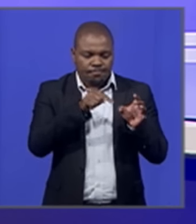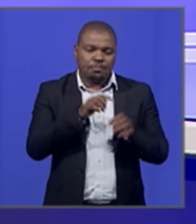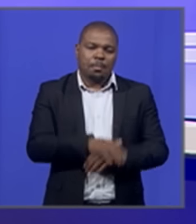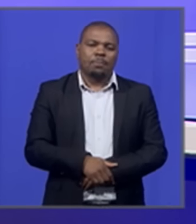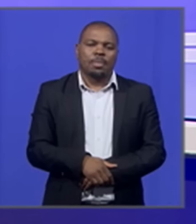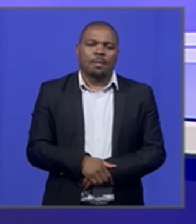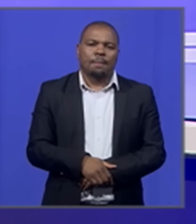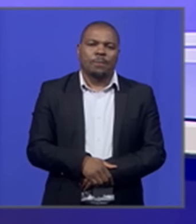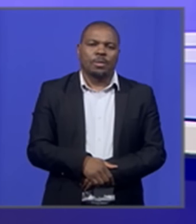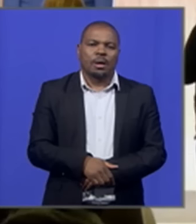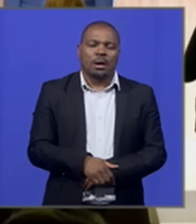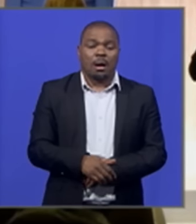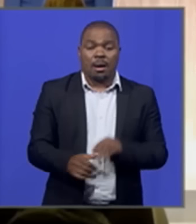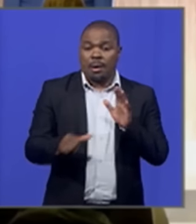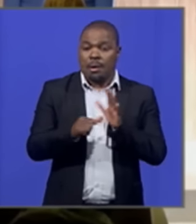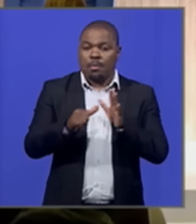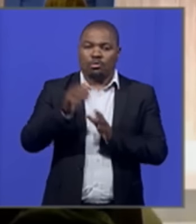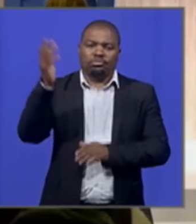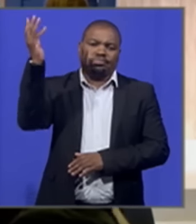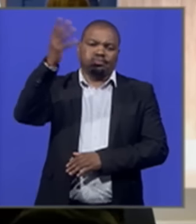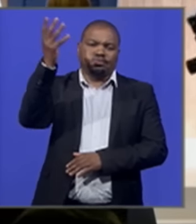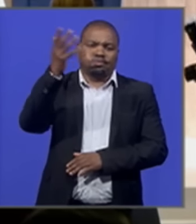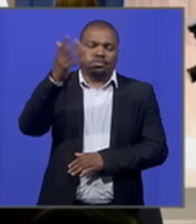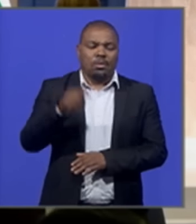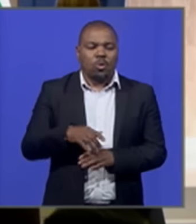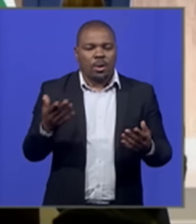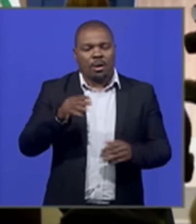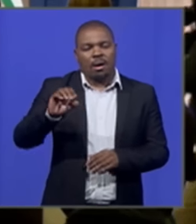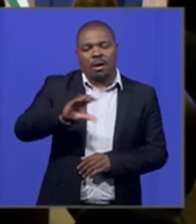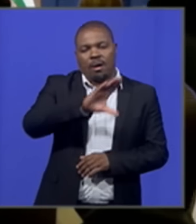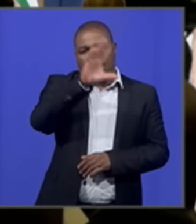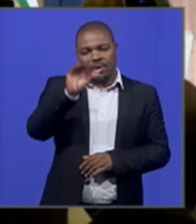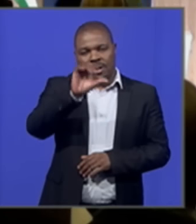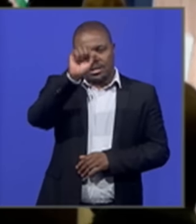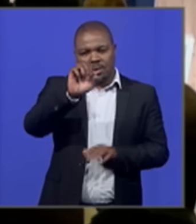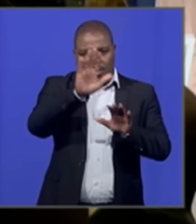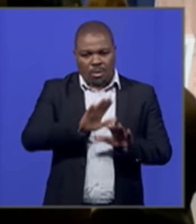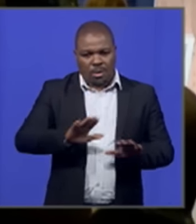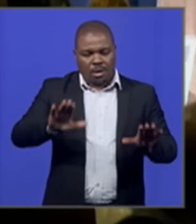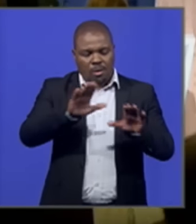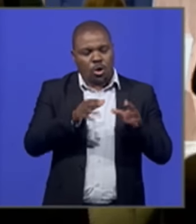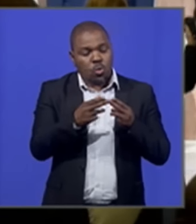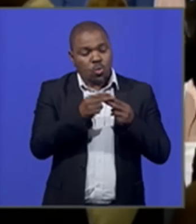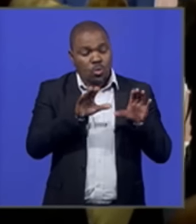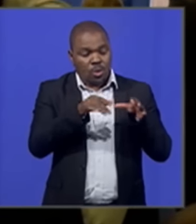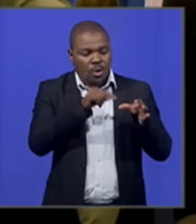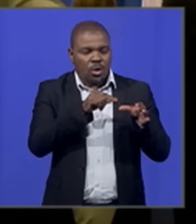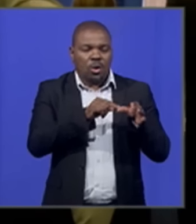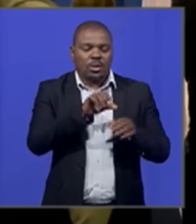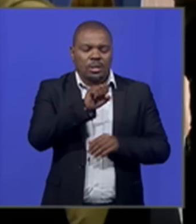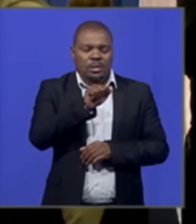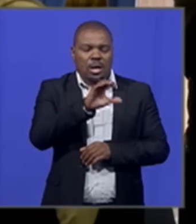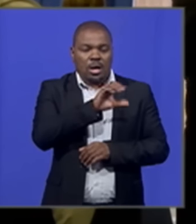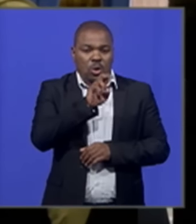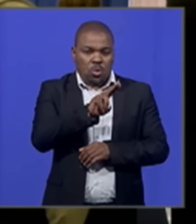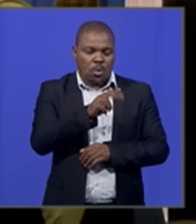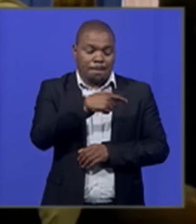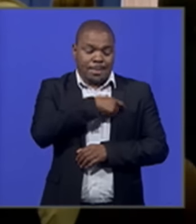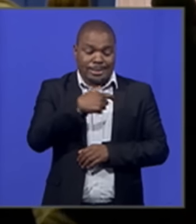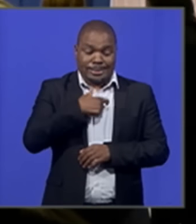Ge a fana ka polelo e bohlokwa kopanong ya Southern African Customs Union e le go SACU, Mopresidente Ramaphosa